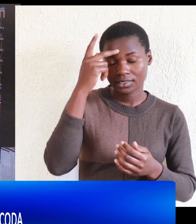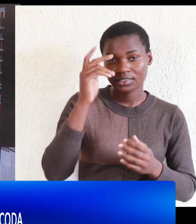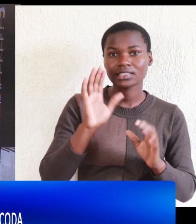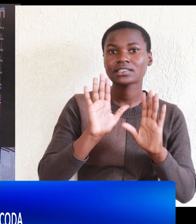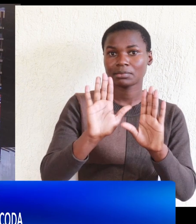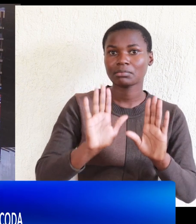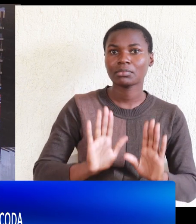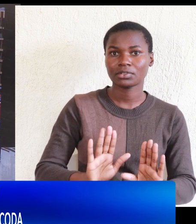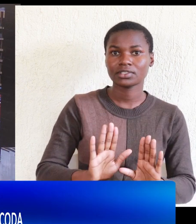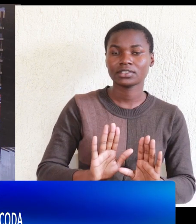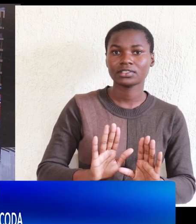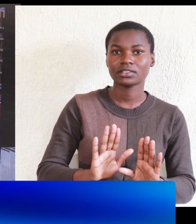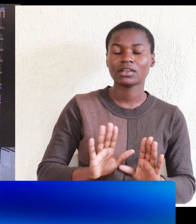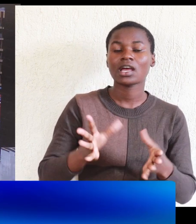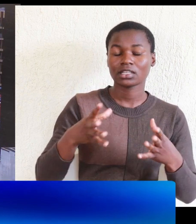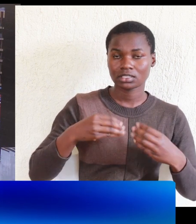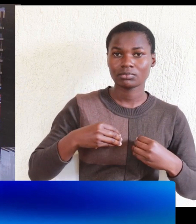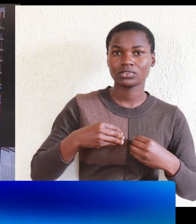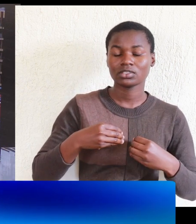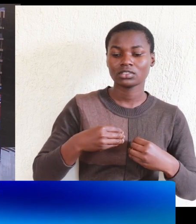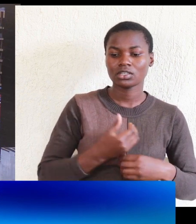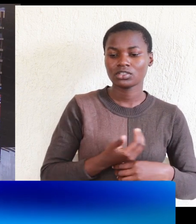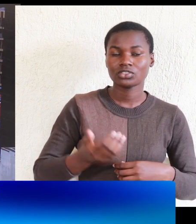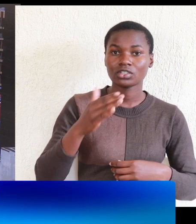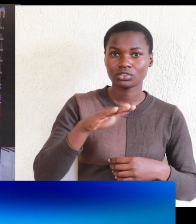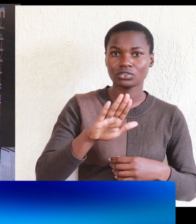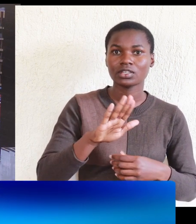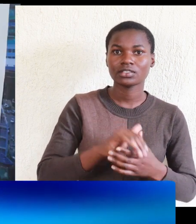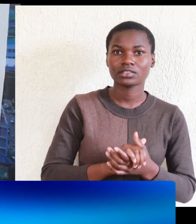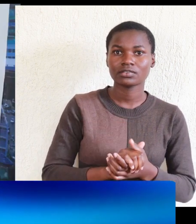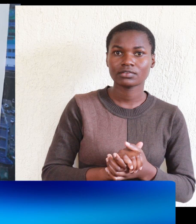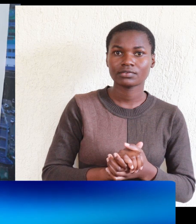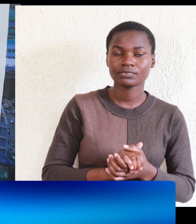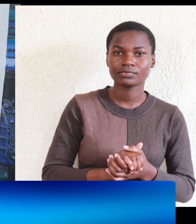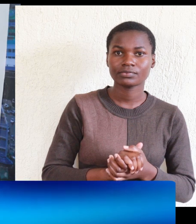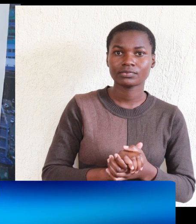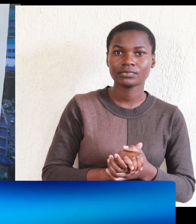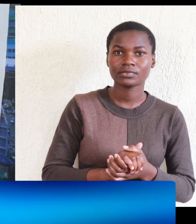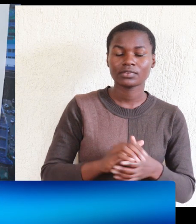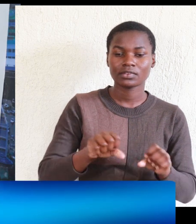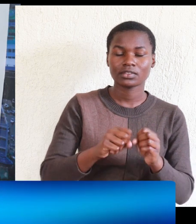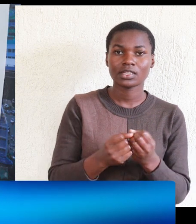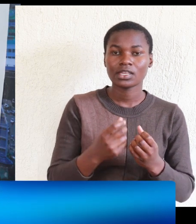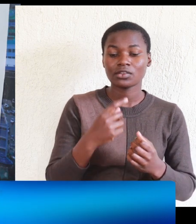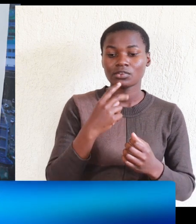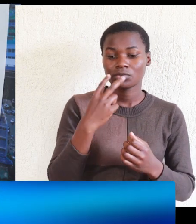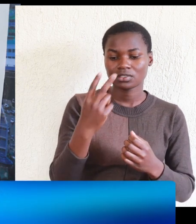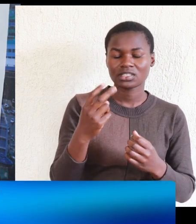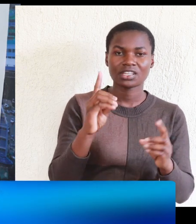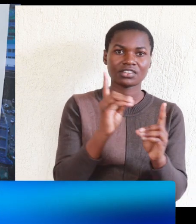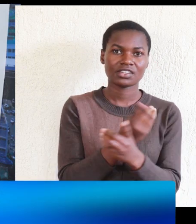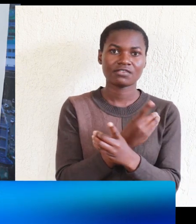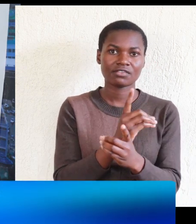actually accept her own son. And now they really relate very well. So to me, parenting is a matter of you accepting your own child. And